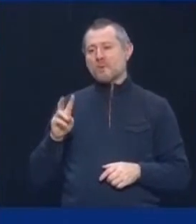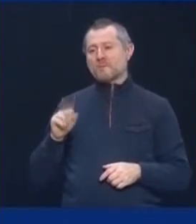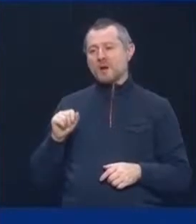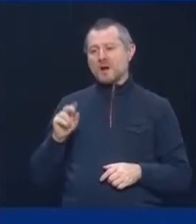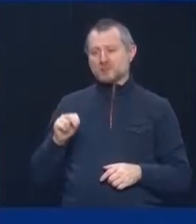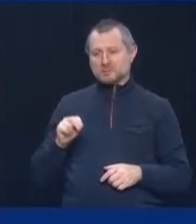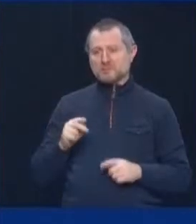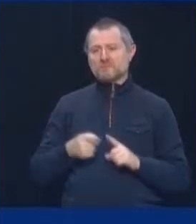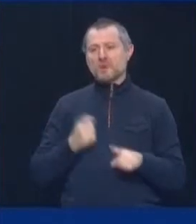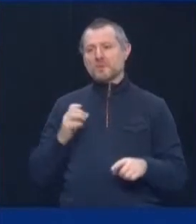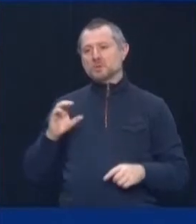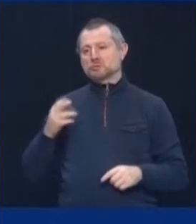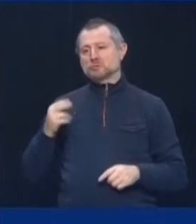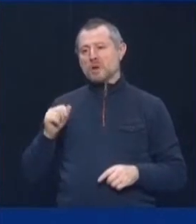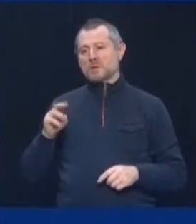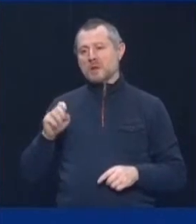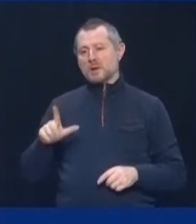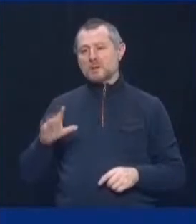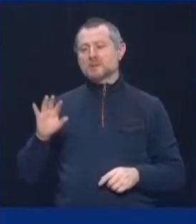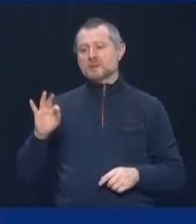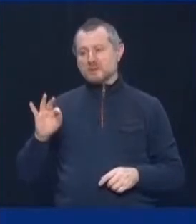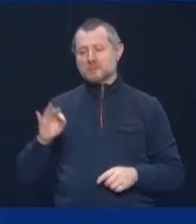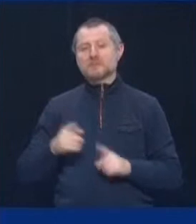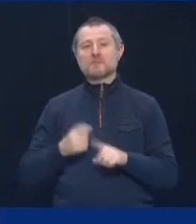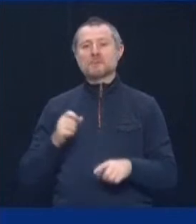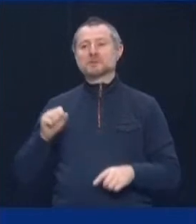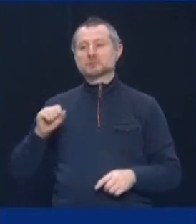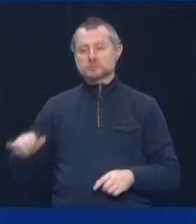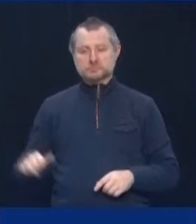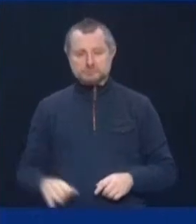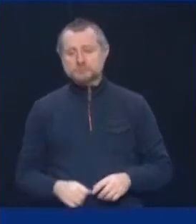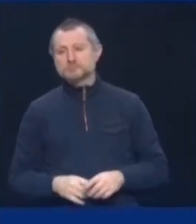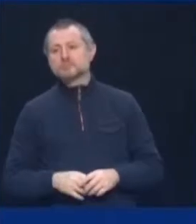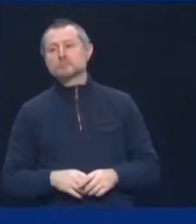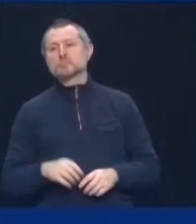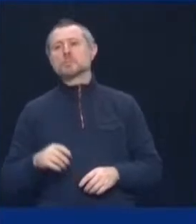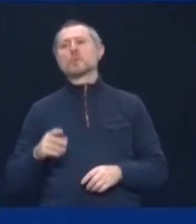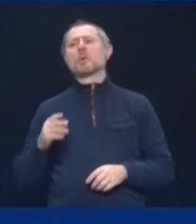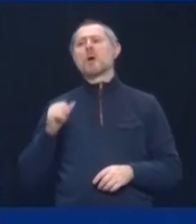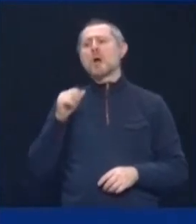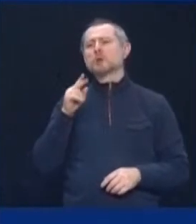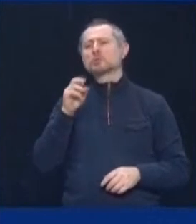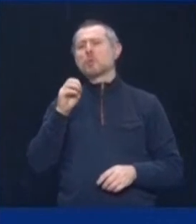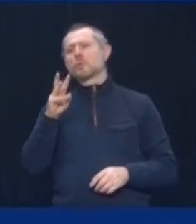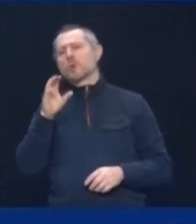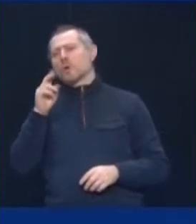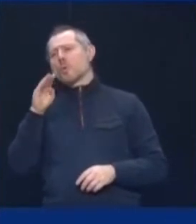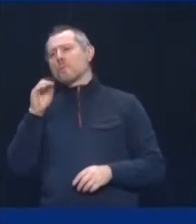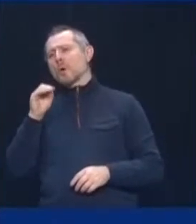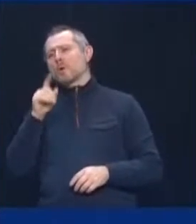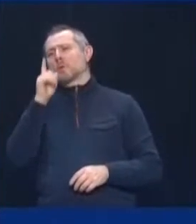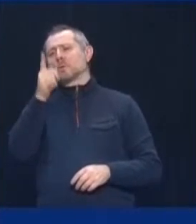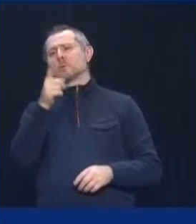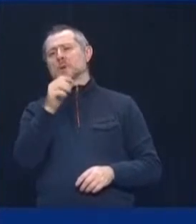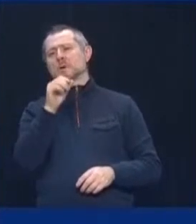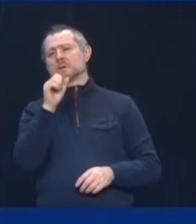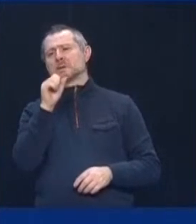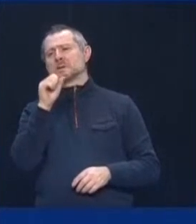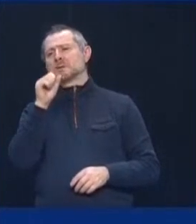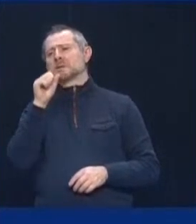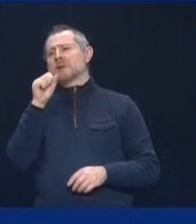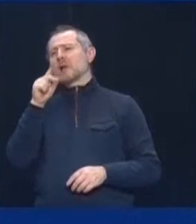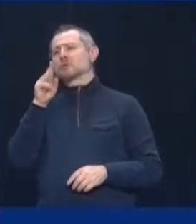microphone. Andrew Cuomo, Andrew Siff, and Andrew Donovan. 3 Andrews in a row. That's a good start. Yeah, well,